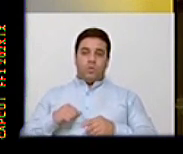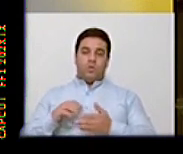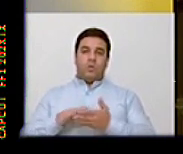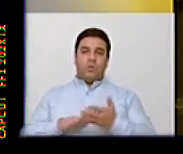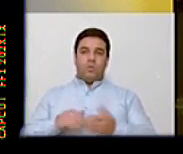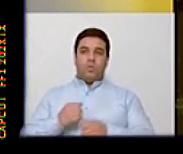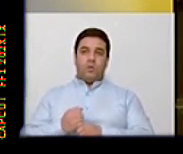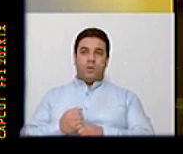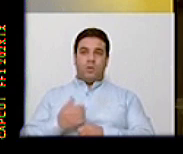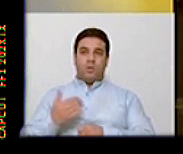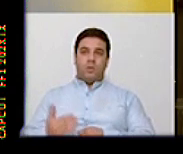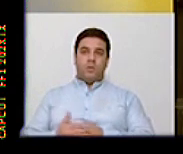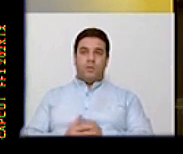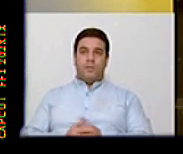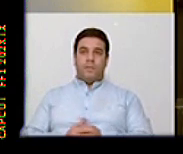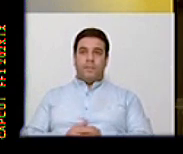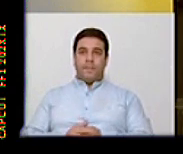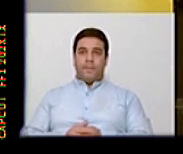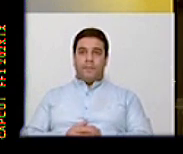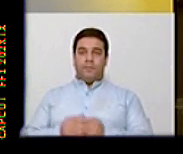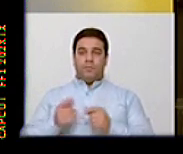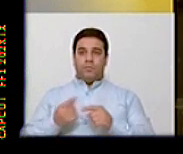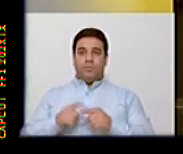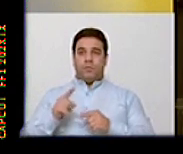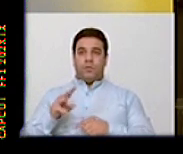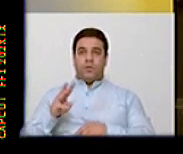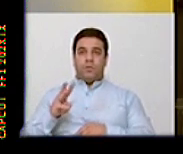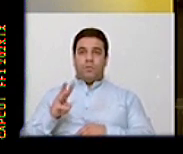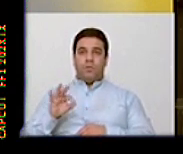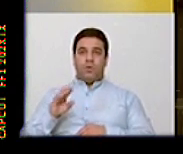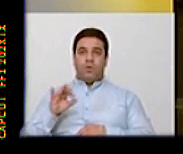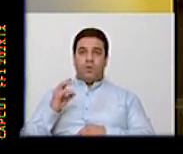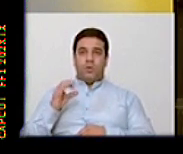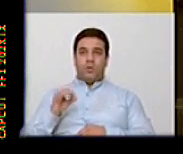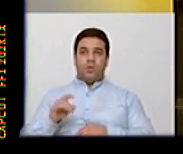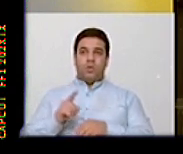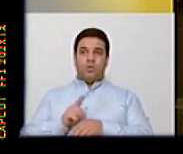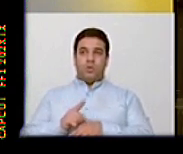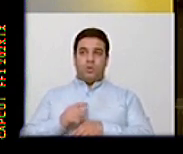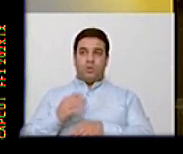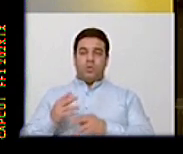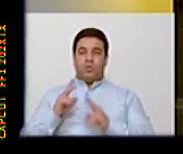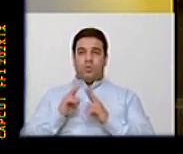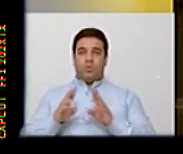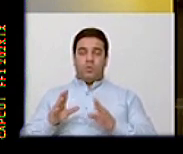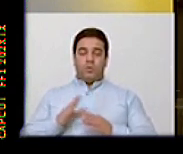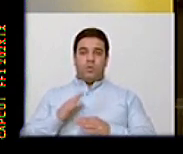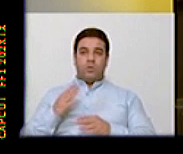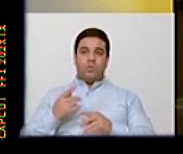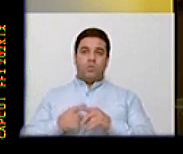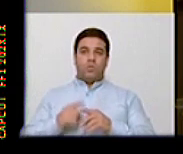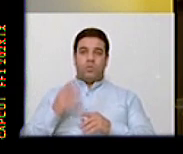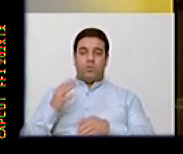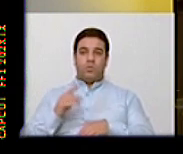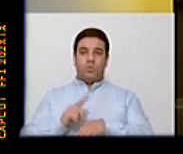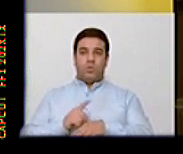davom ettirar ekan. Bu yerda mayatnikli soat tasvirlangan. Bu